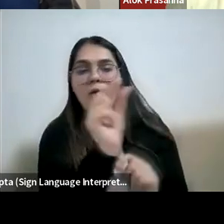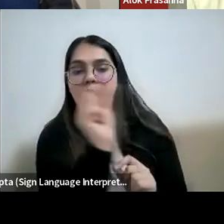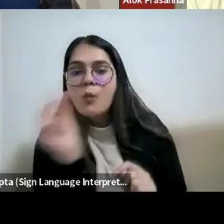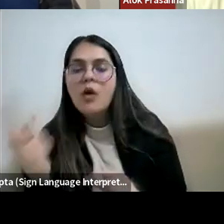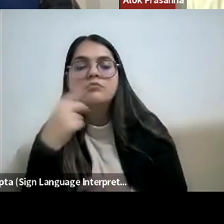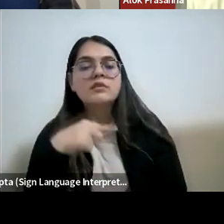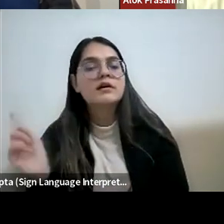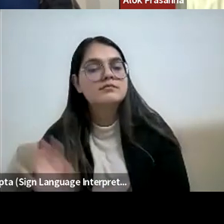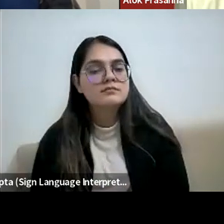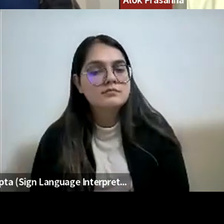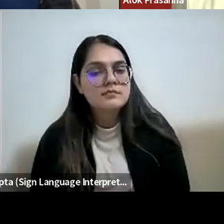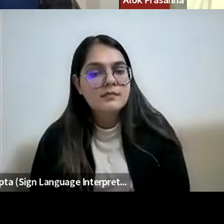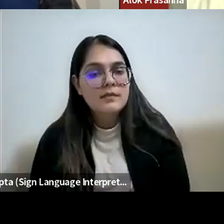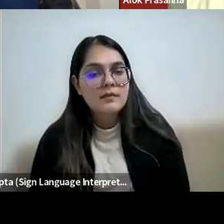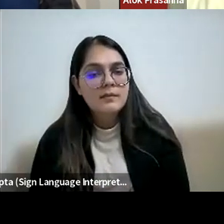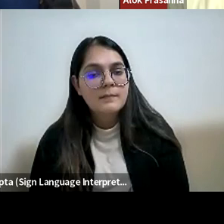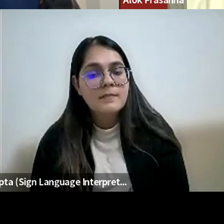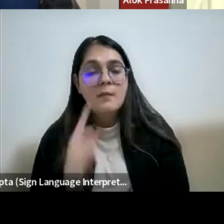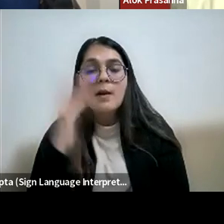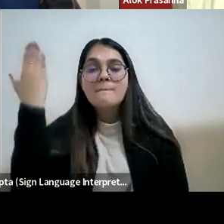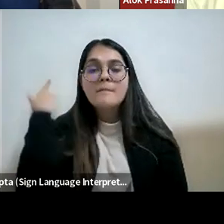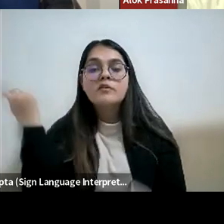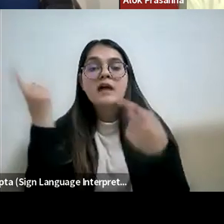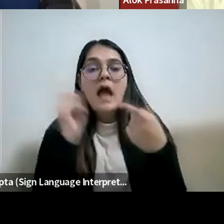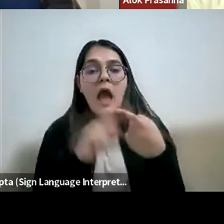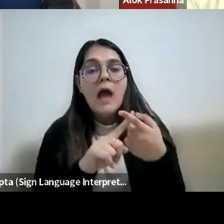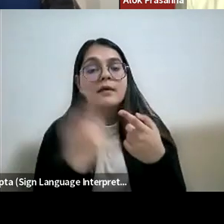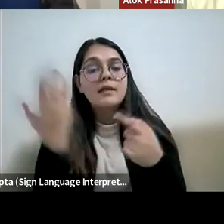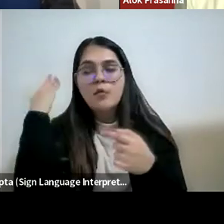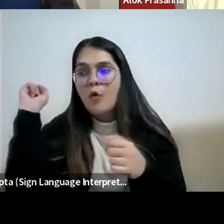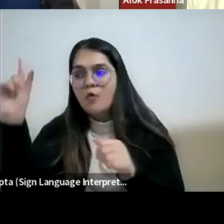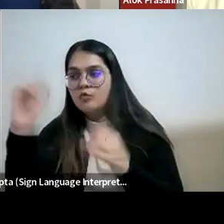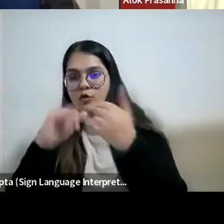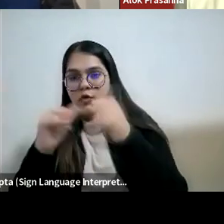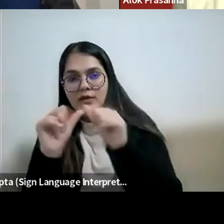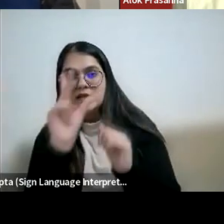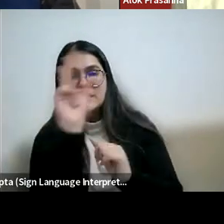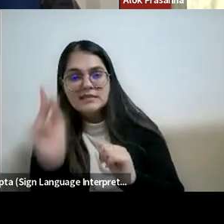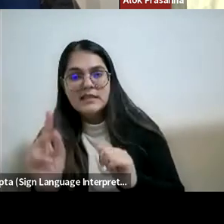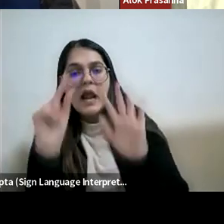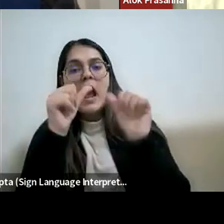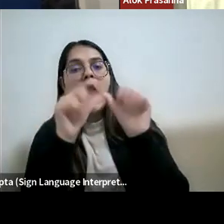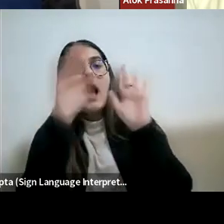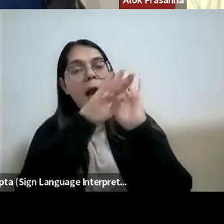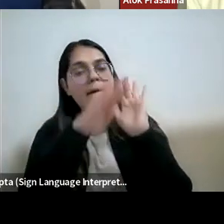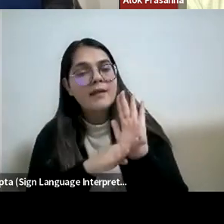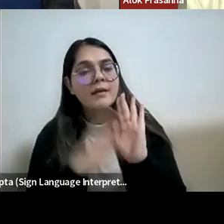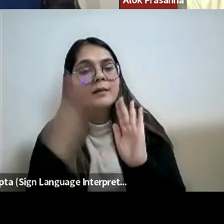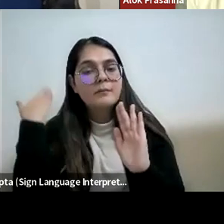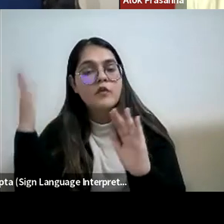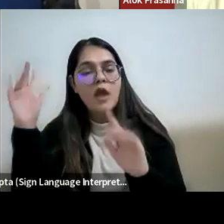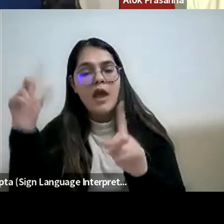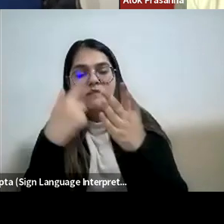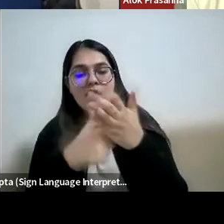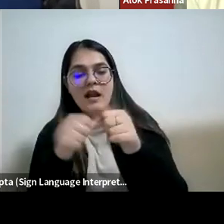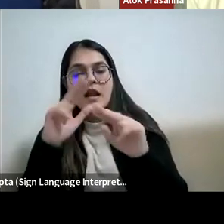well borne out by what has happened to the Second Amendment to the US Constitution, which was drafted on the 15th,